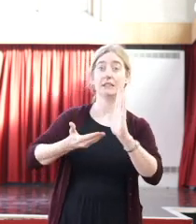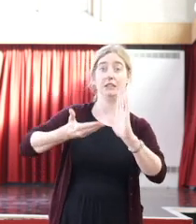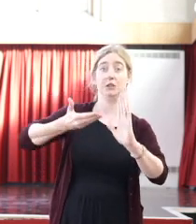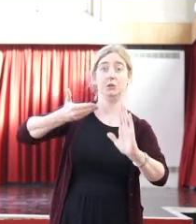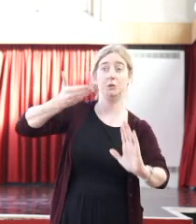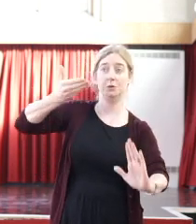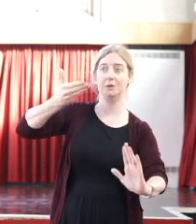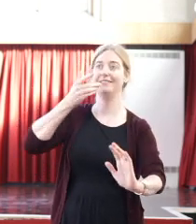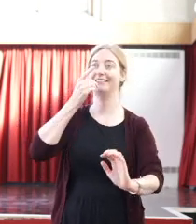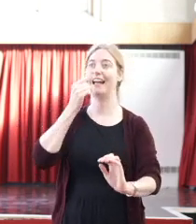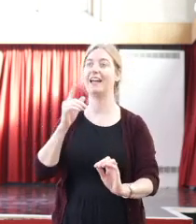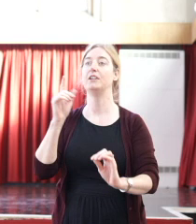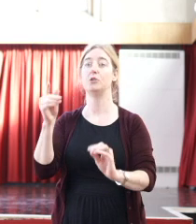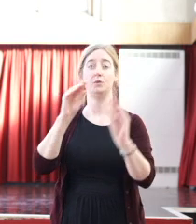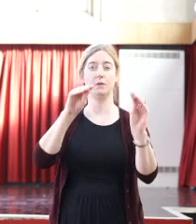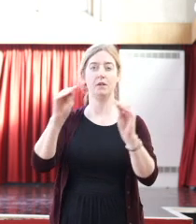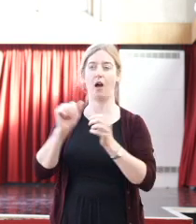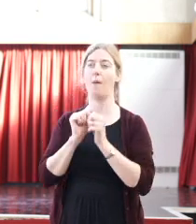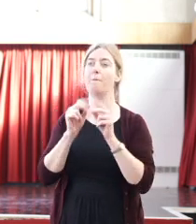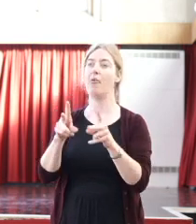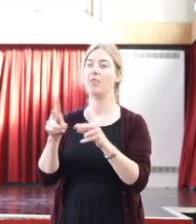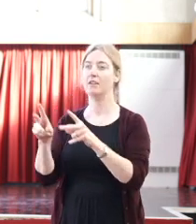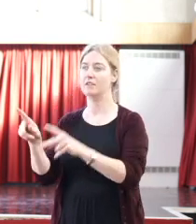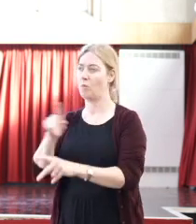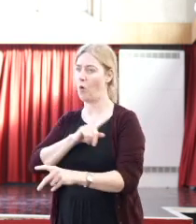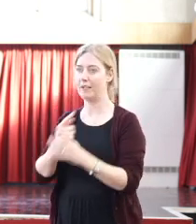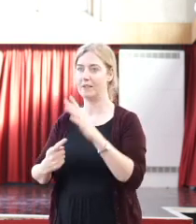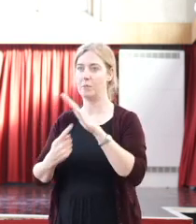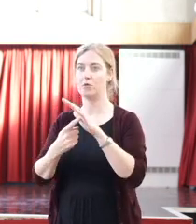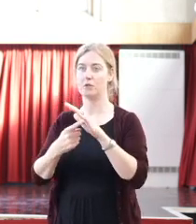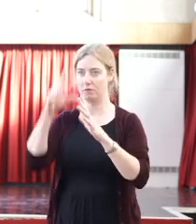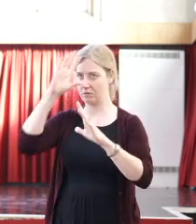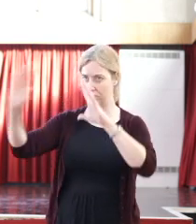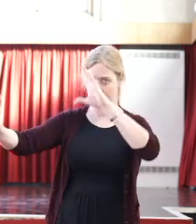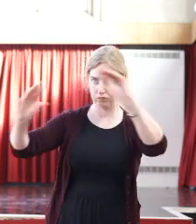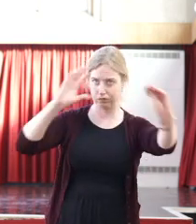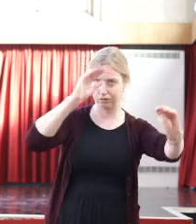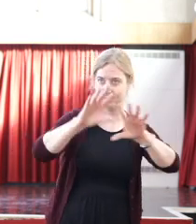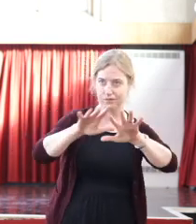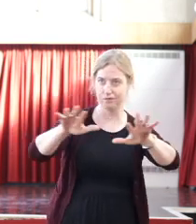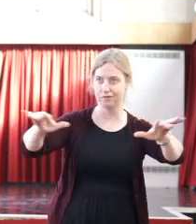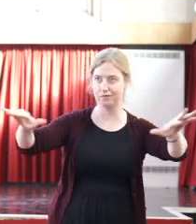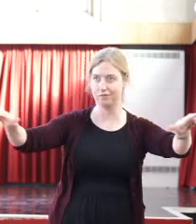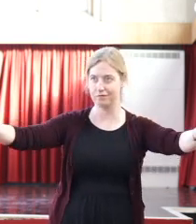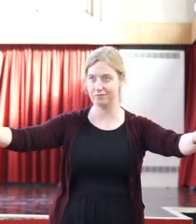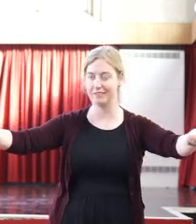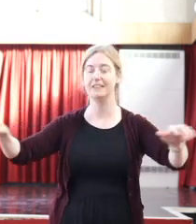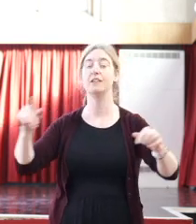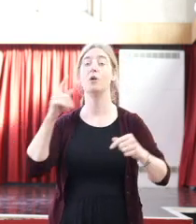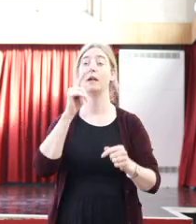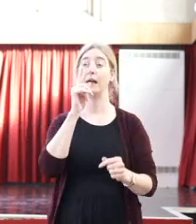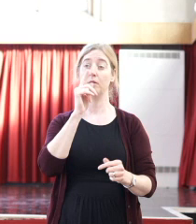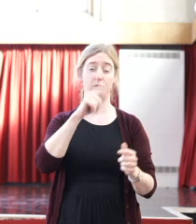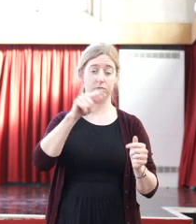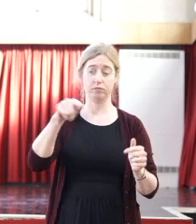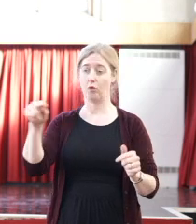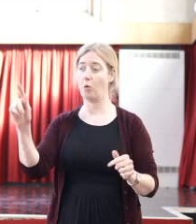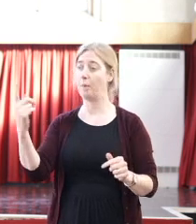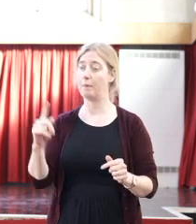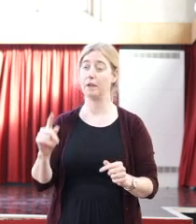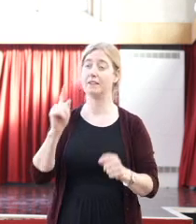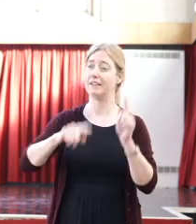organizations in our methodology. A participant-centered approach using multi-agency